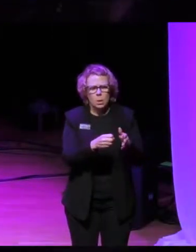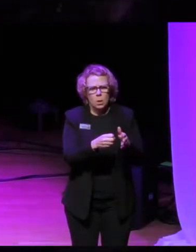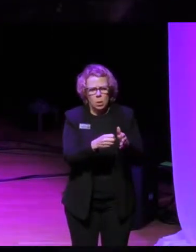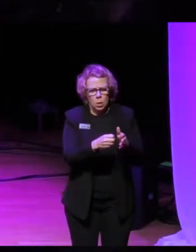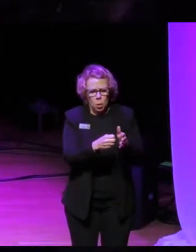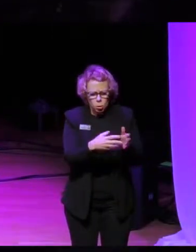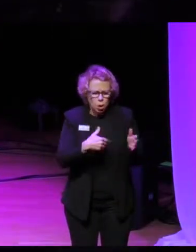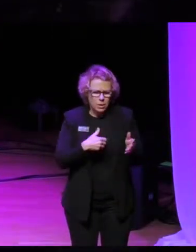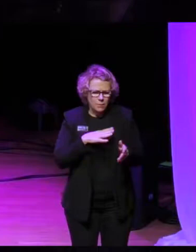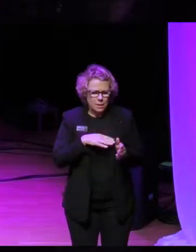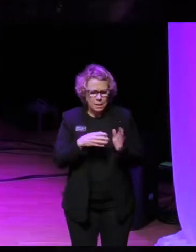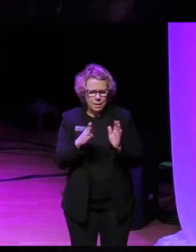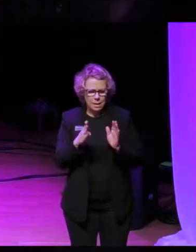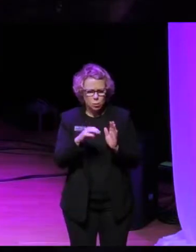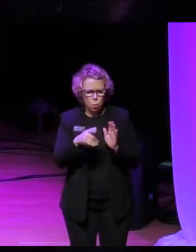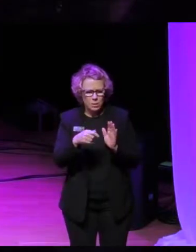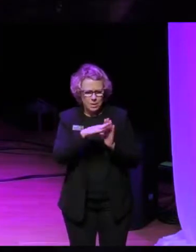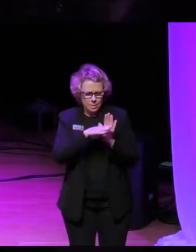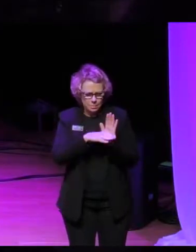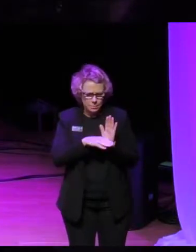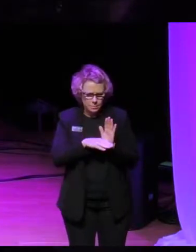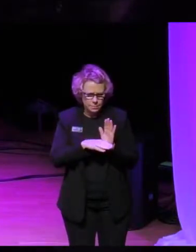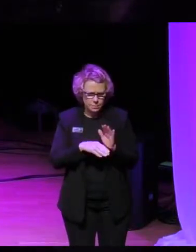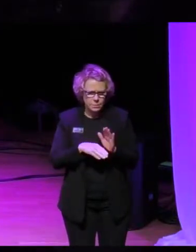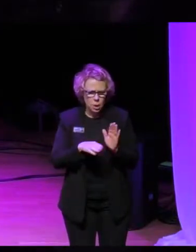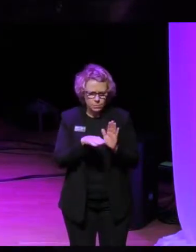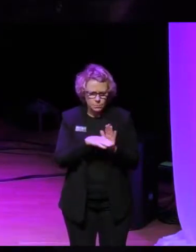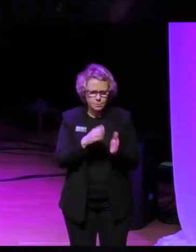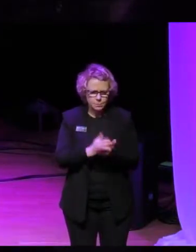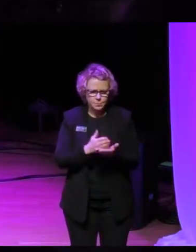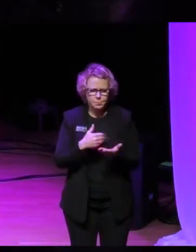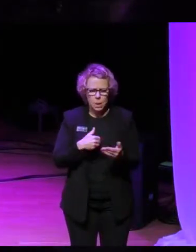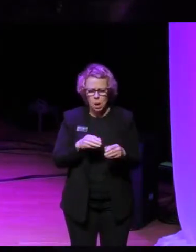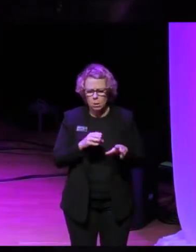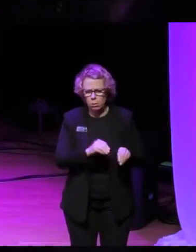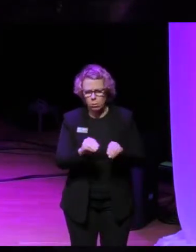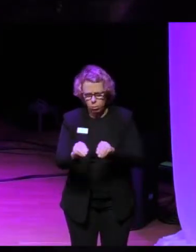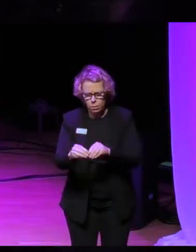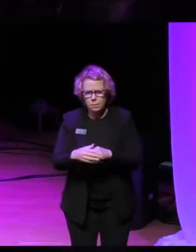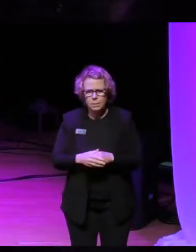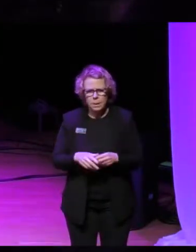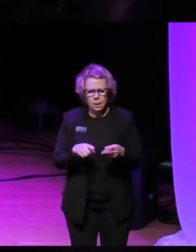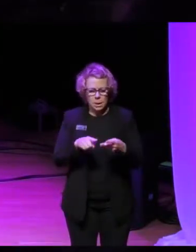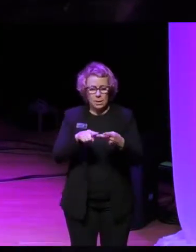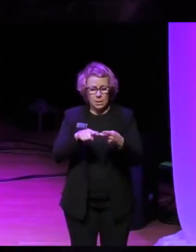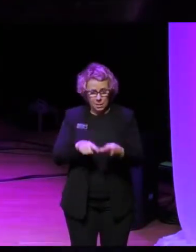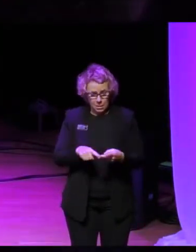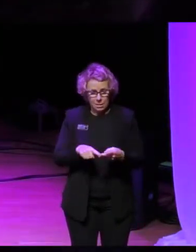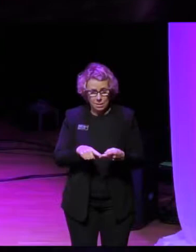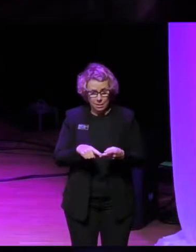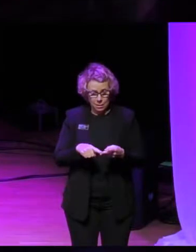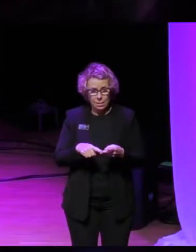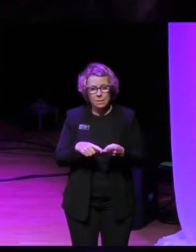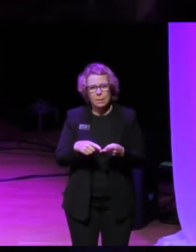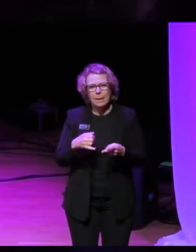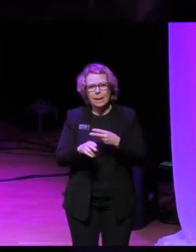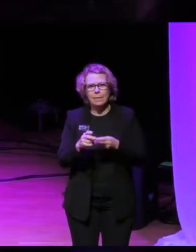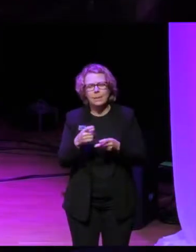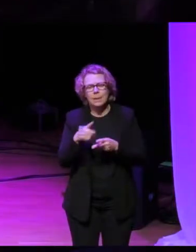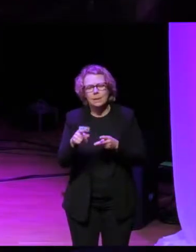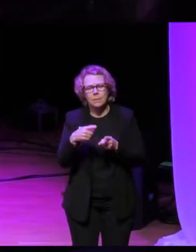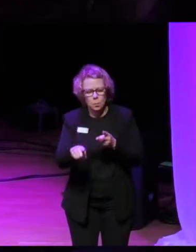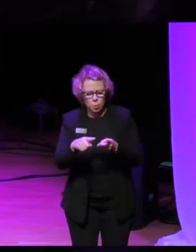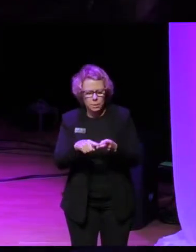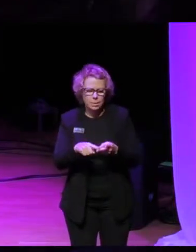doctrine. Essentially, because the administration replaced the second travel ban with Travel Ban 3.0,